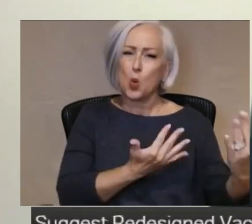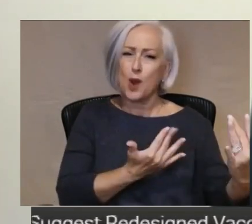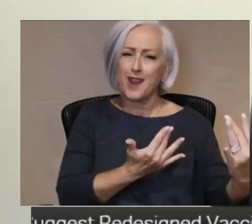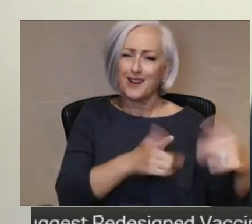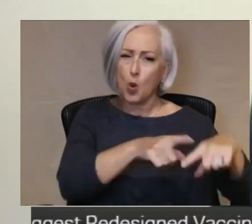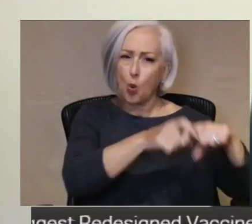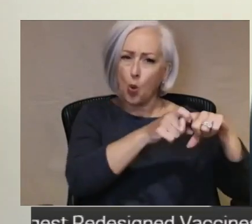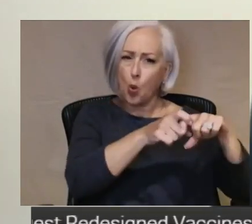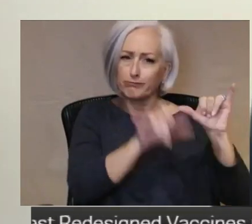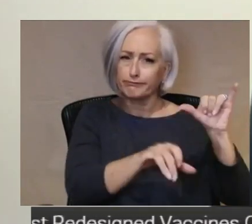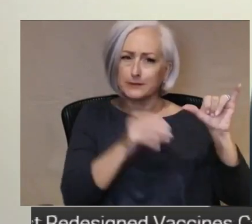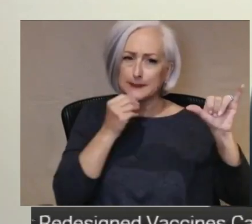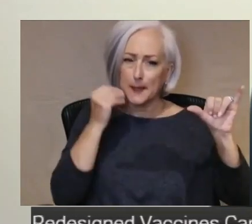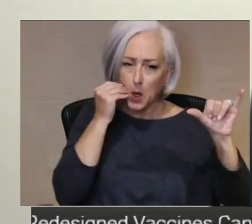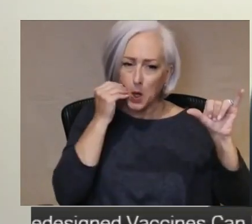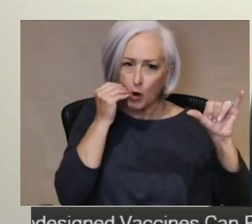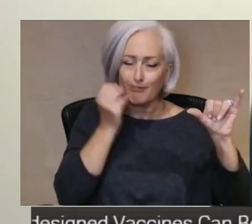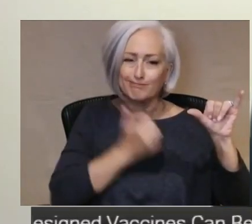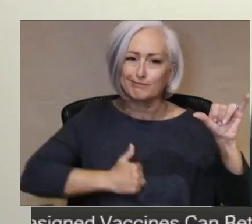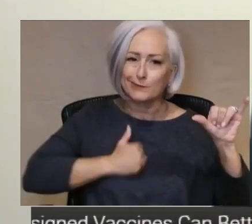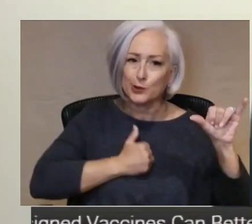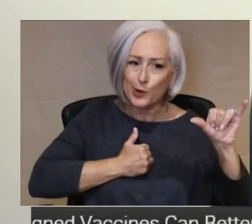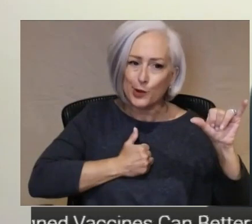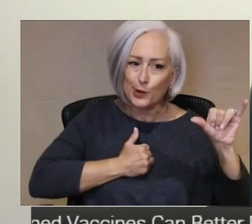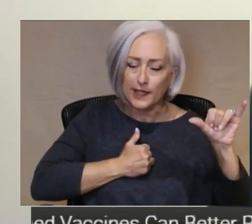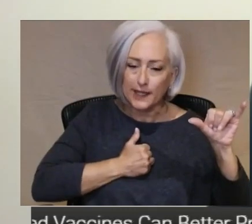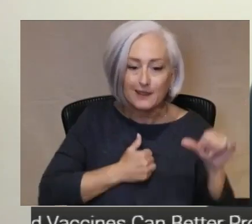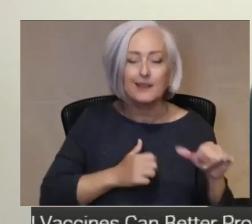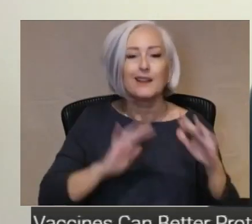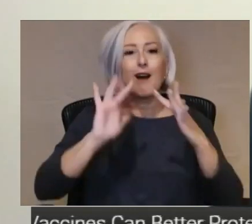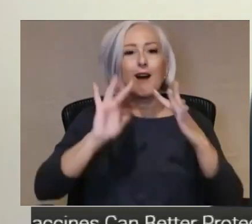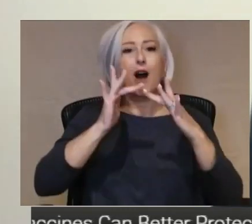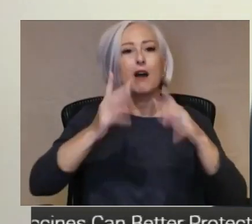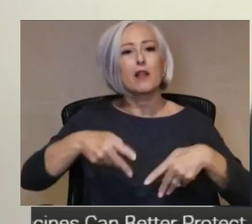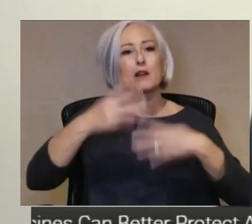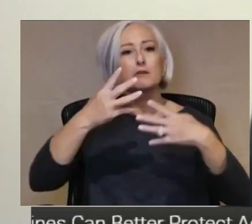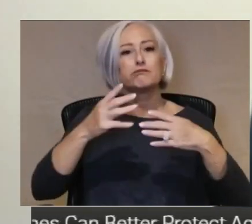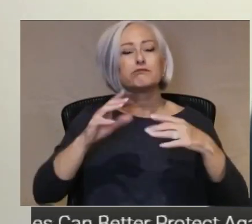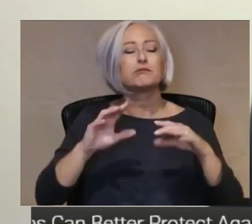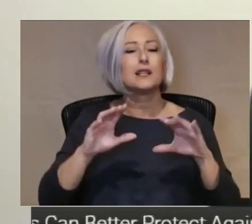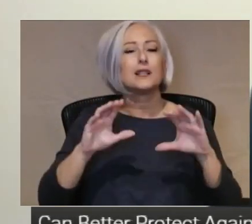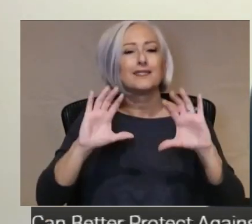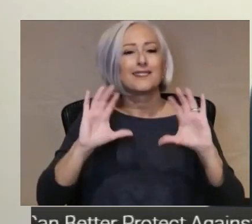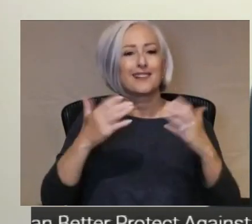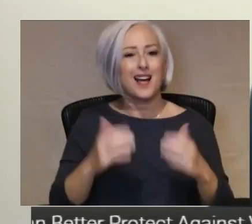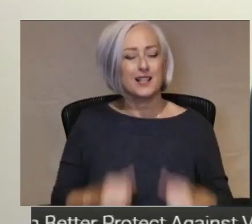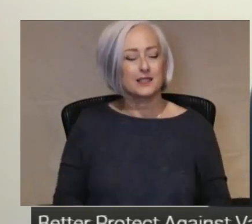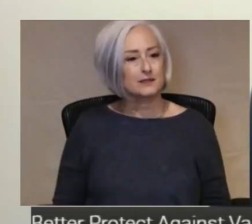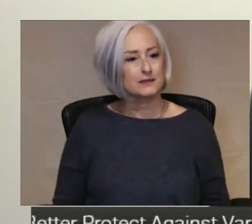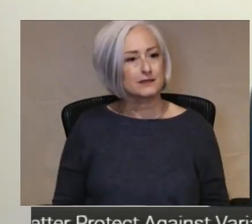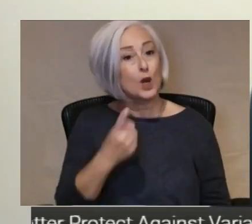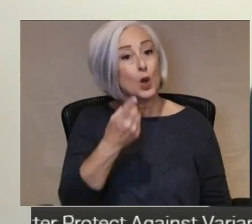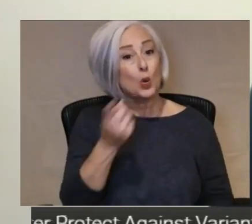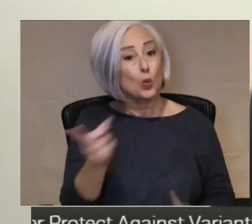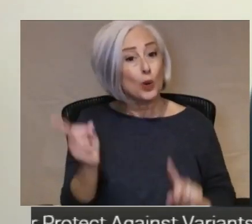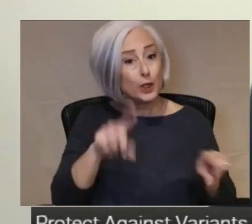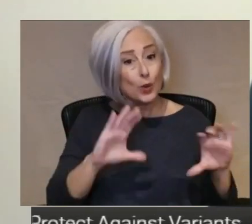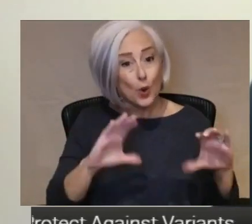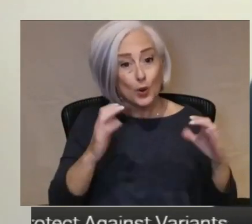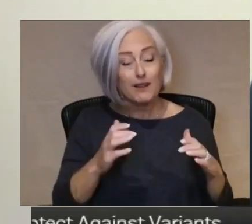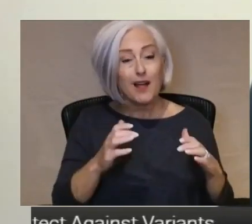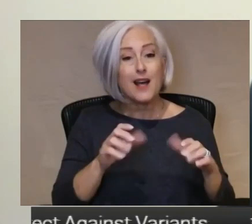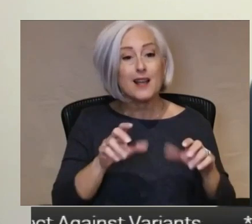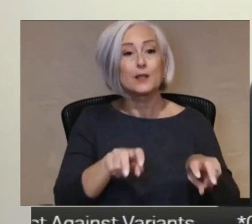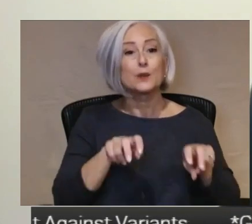at home and log on. And when you think about when you attend a class, you attend the class, you sit through the lecture, and then afterwards